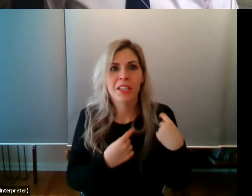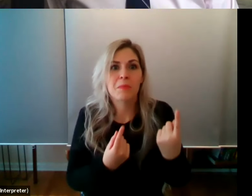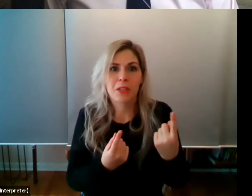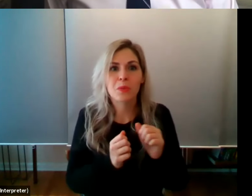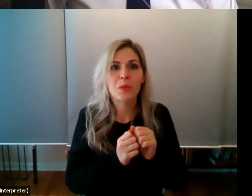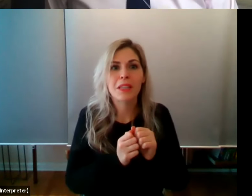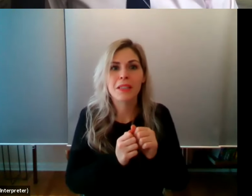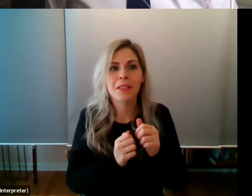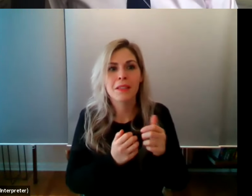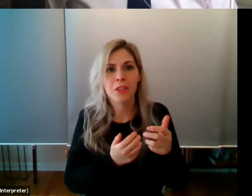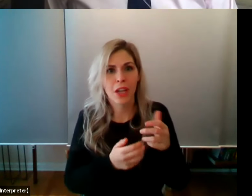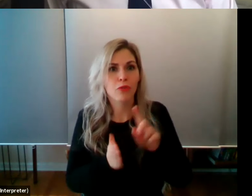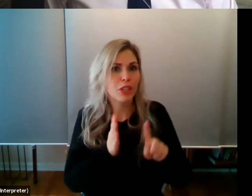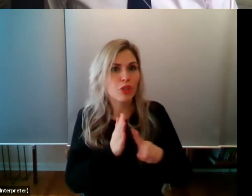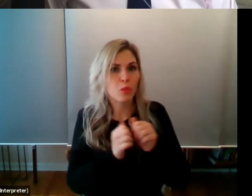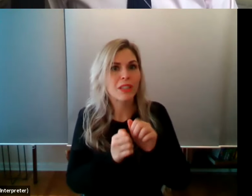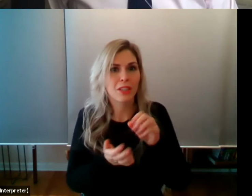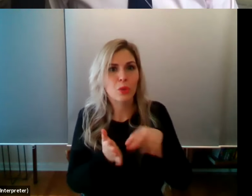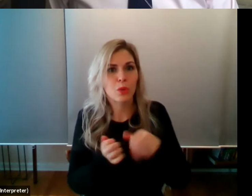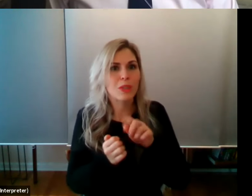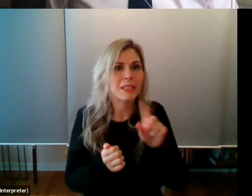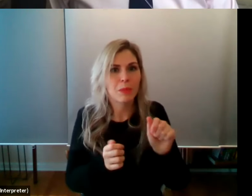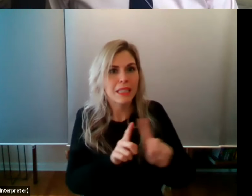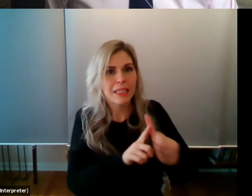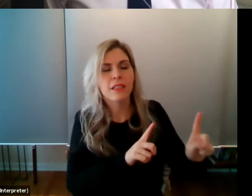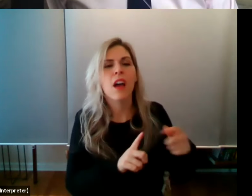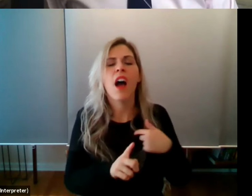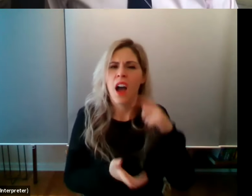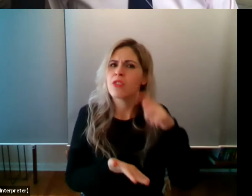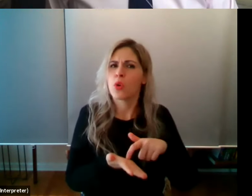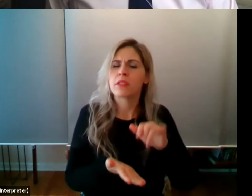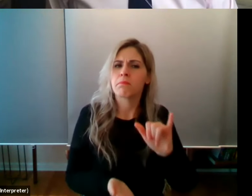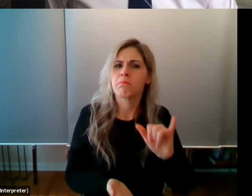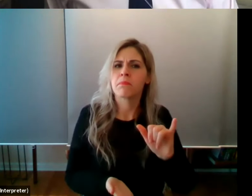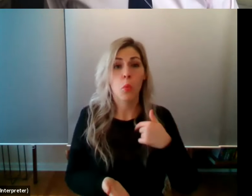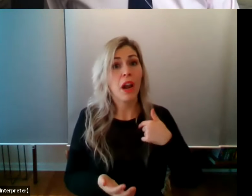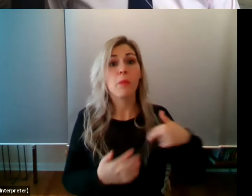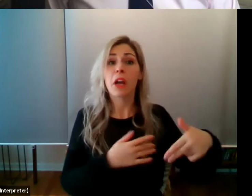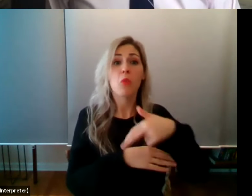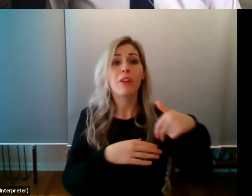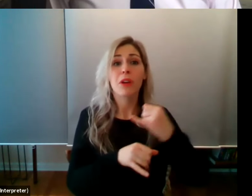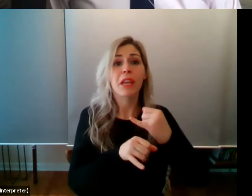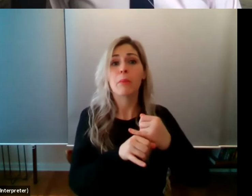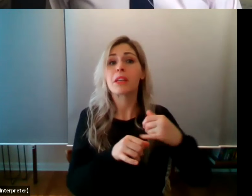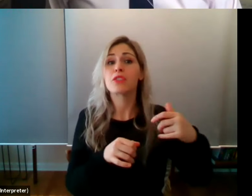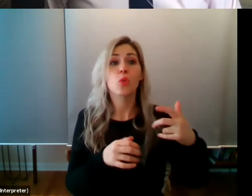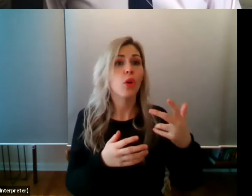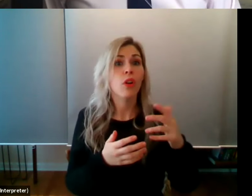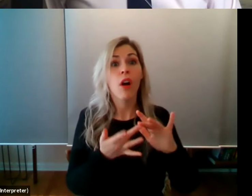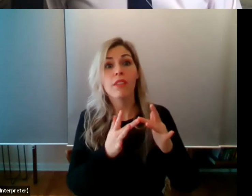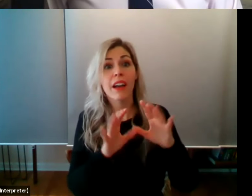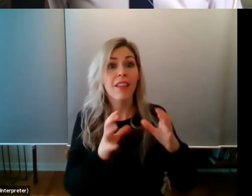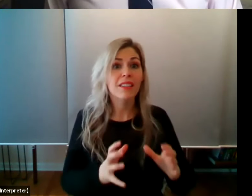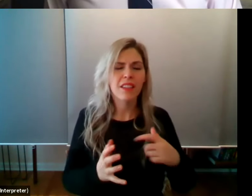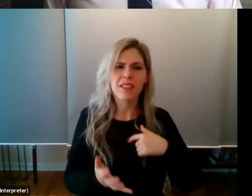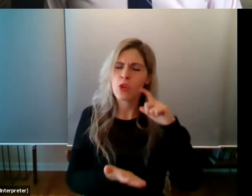with disabilities, I've kind of noticed that oftentimes, like walking around campus or attending online classes, a lot